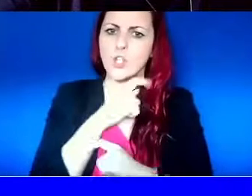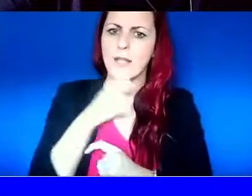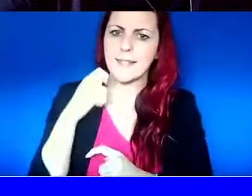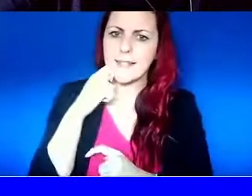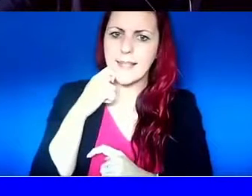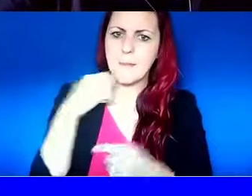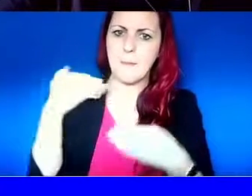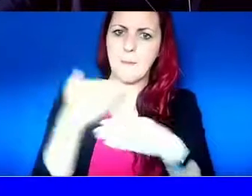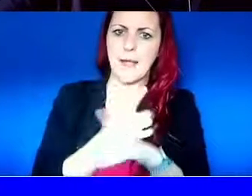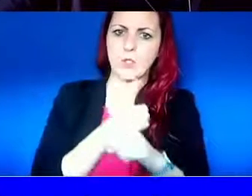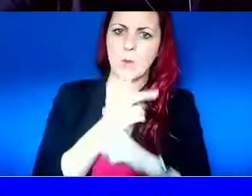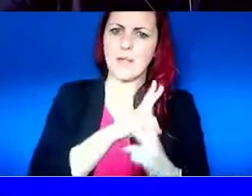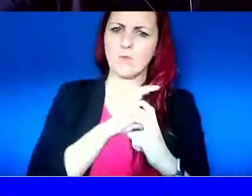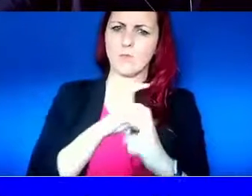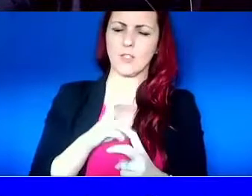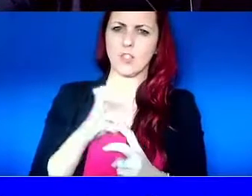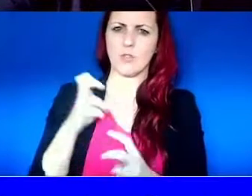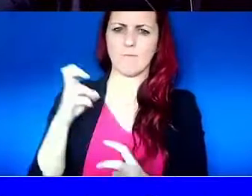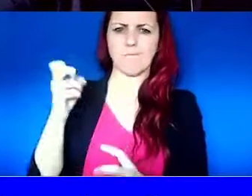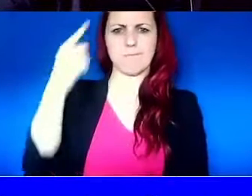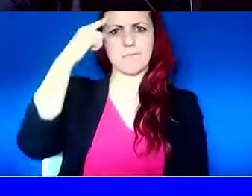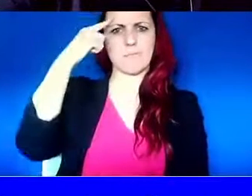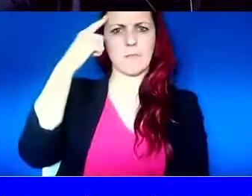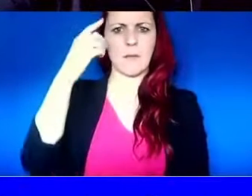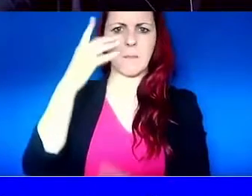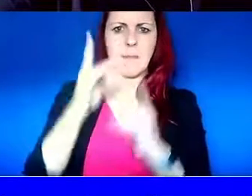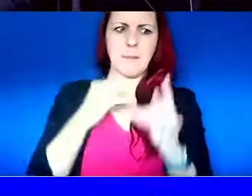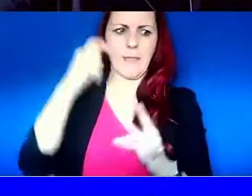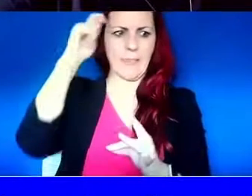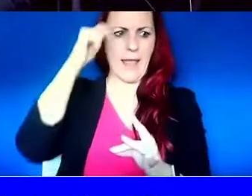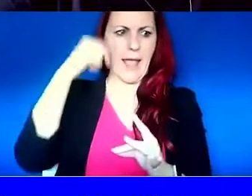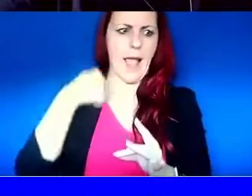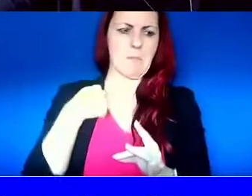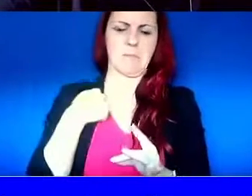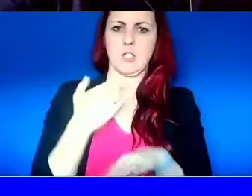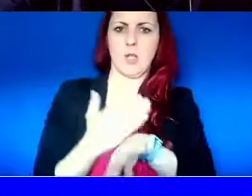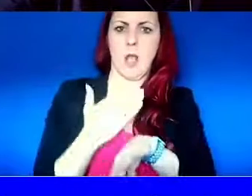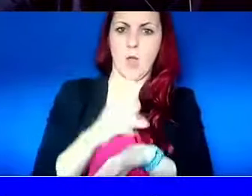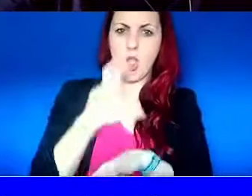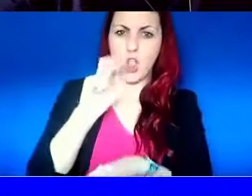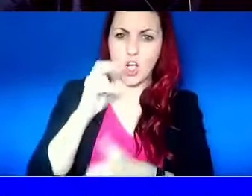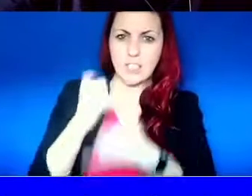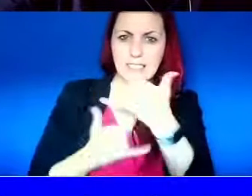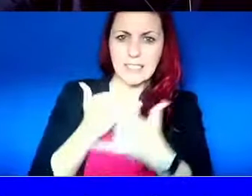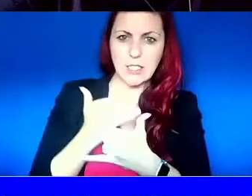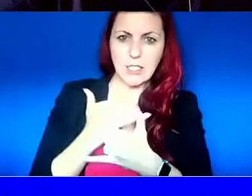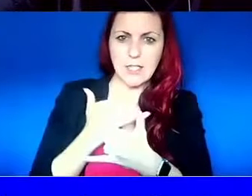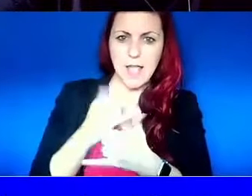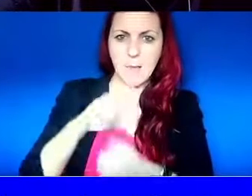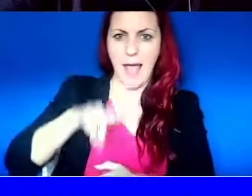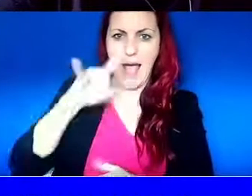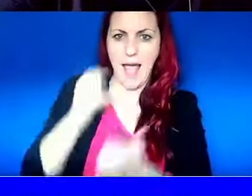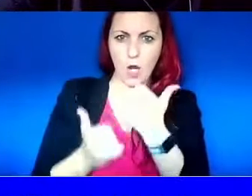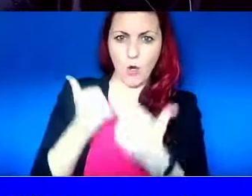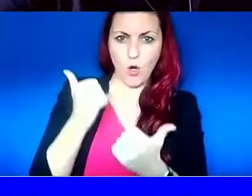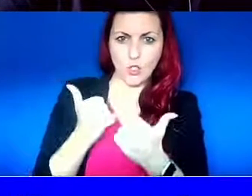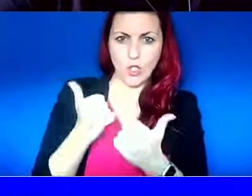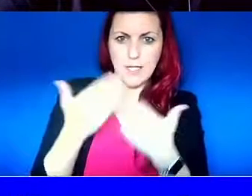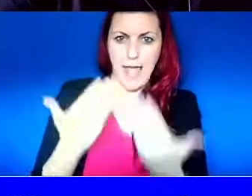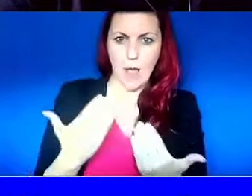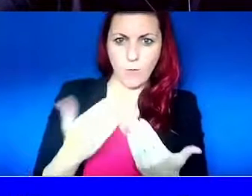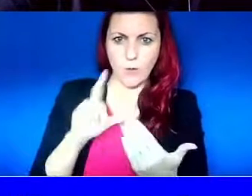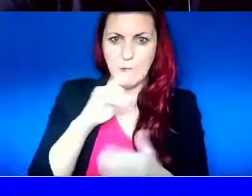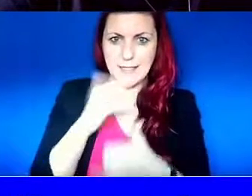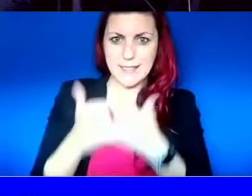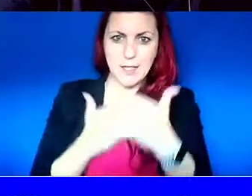that thought in my mind. I've been a barrister for 30 years and a high court judge for 3 years, and I have not